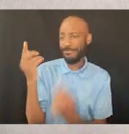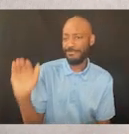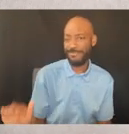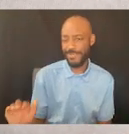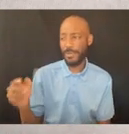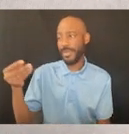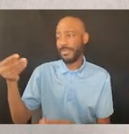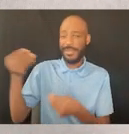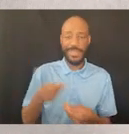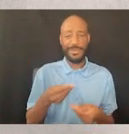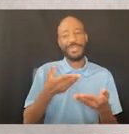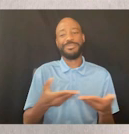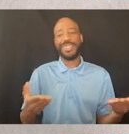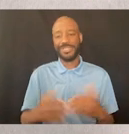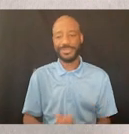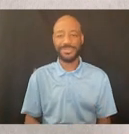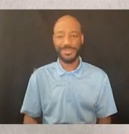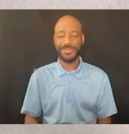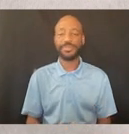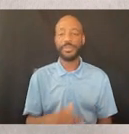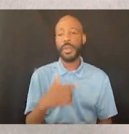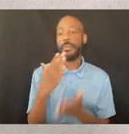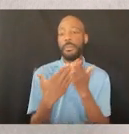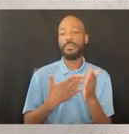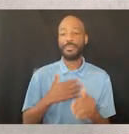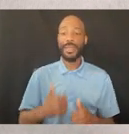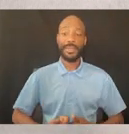I spent some of my life as a chiropractic.